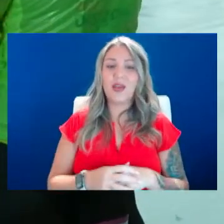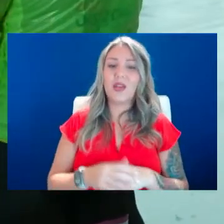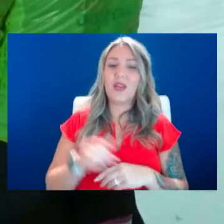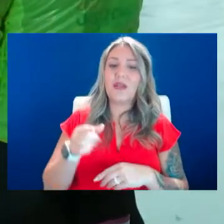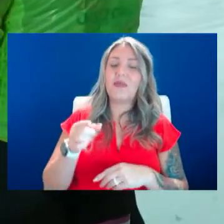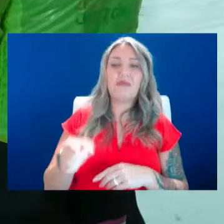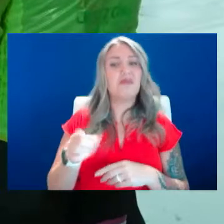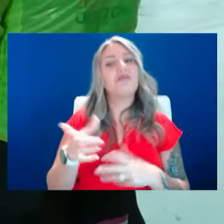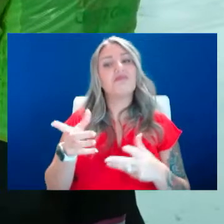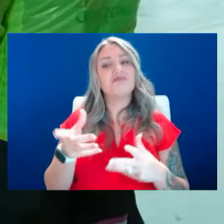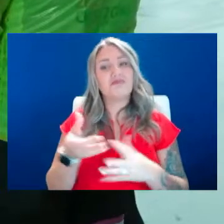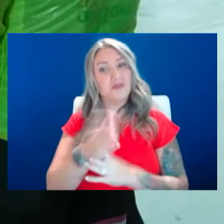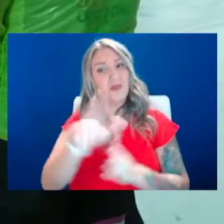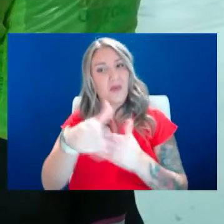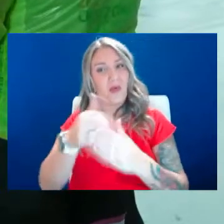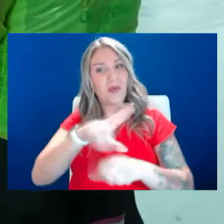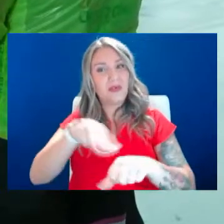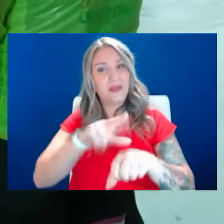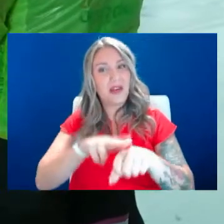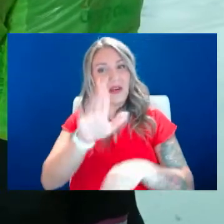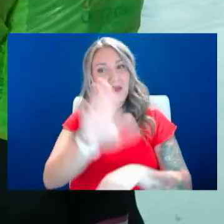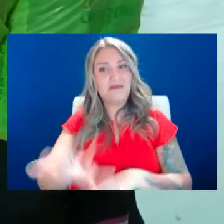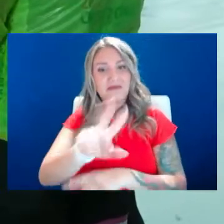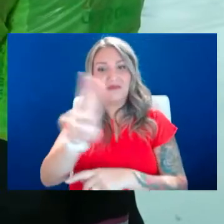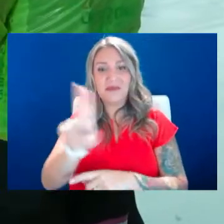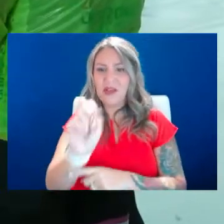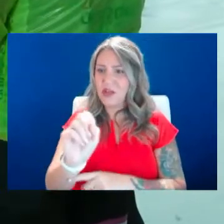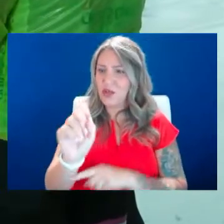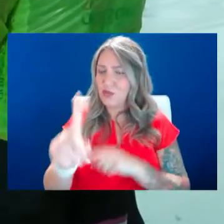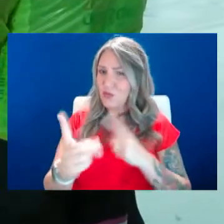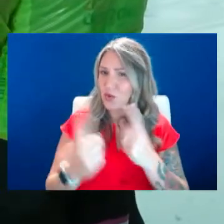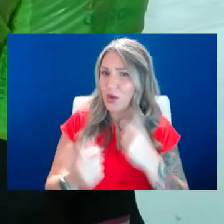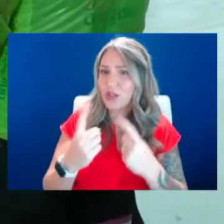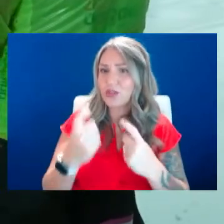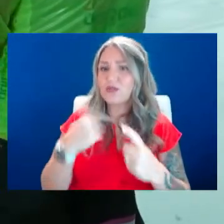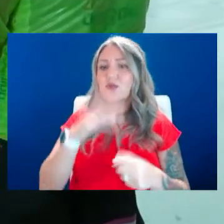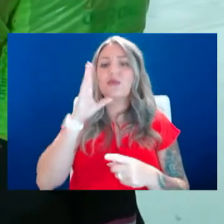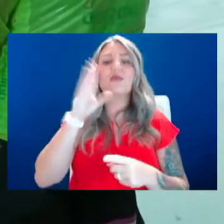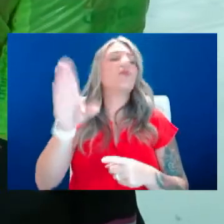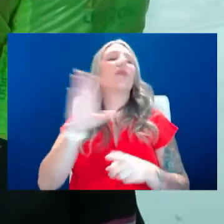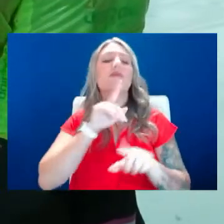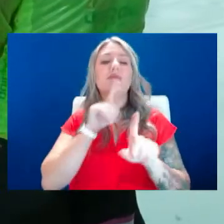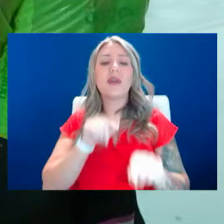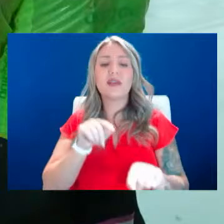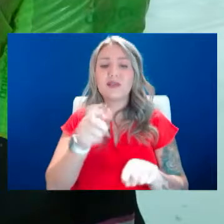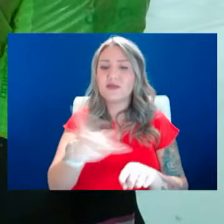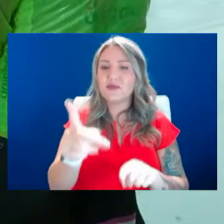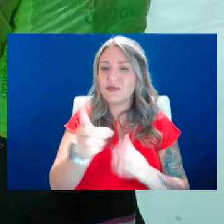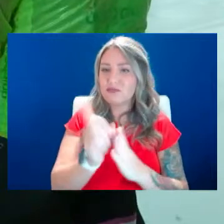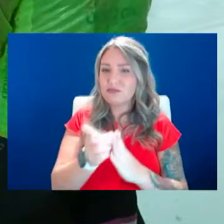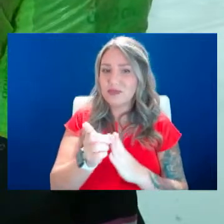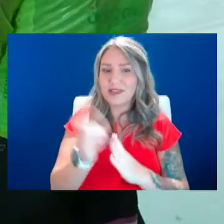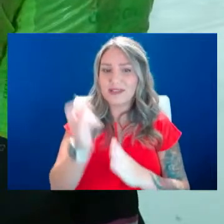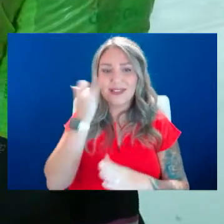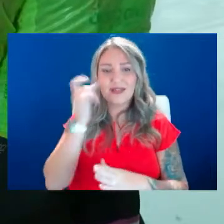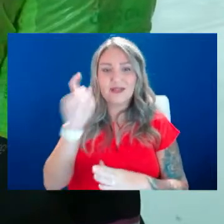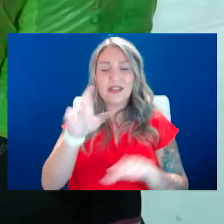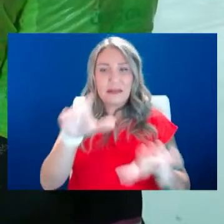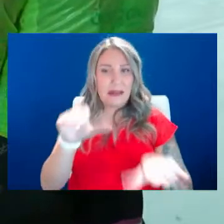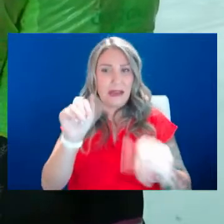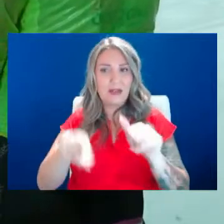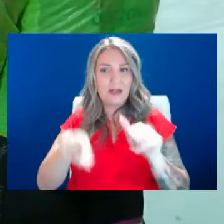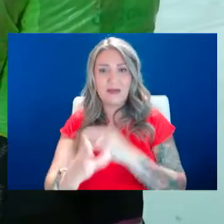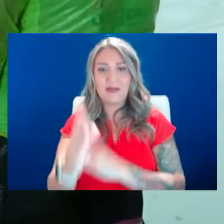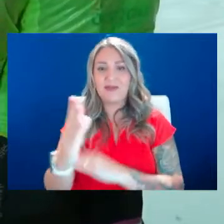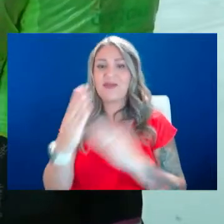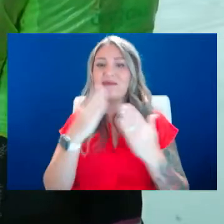the nation. And we've got some questions, I understand. We'll get to those in just a minute. If you have to leave us this morning, well, thanks